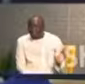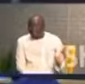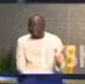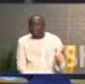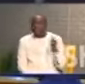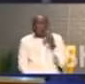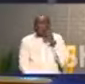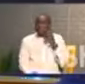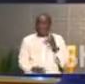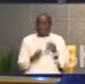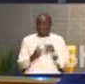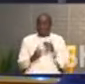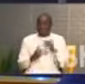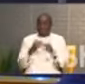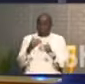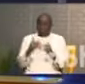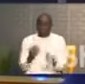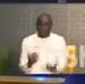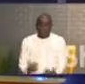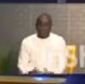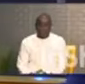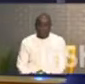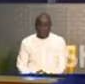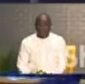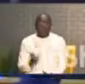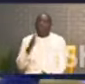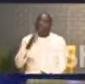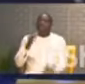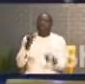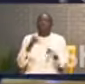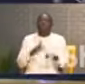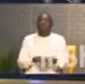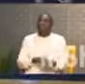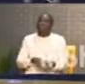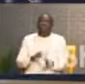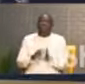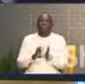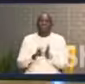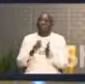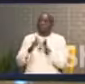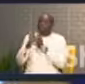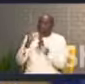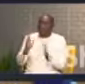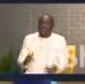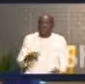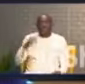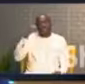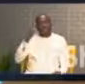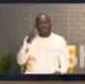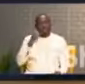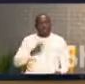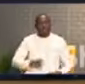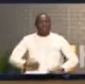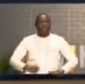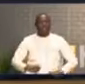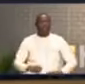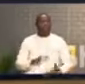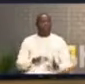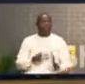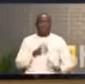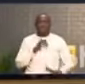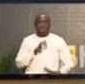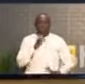You see the pattern now. There are many times believers think just because of standing for righteousness,